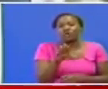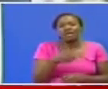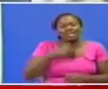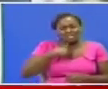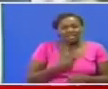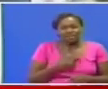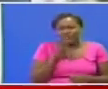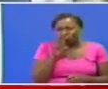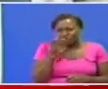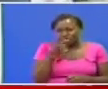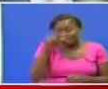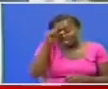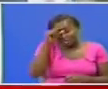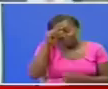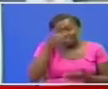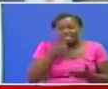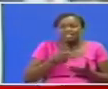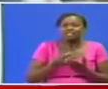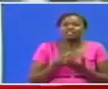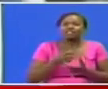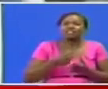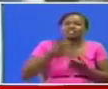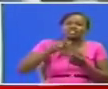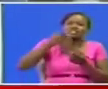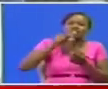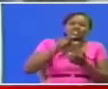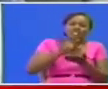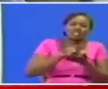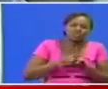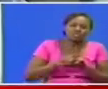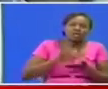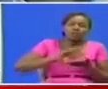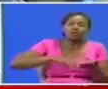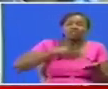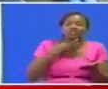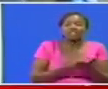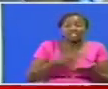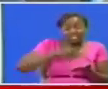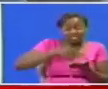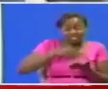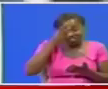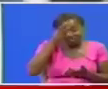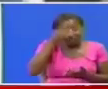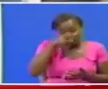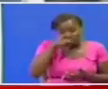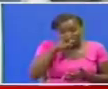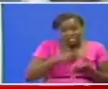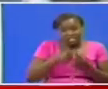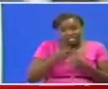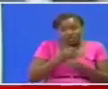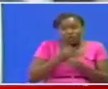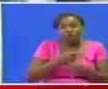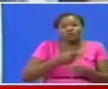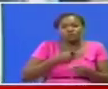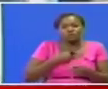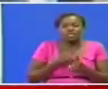with watching the government increasing our debt pile and failing to invest in your future, then work with me to return